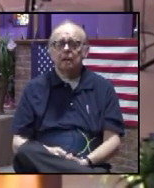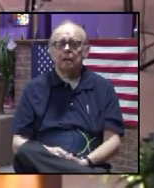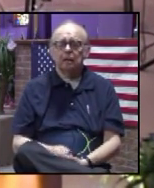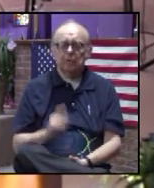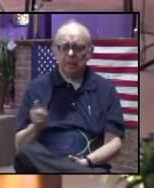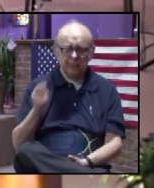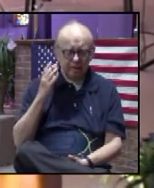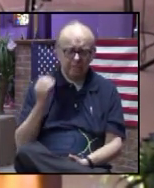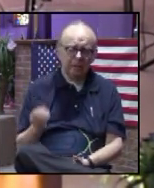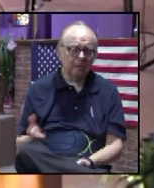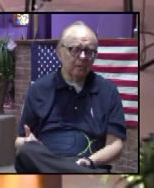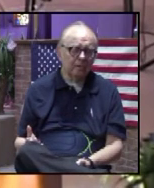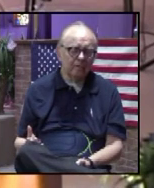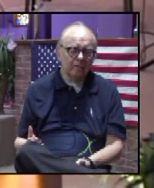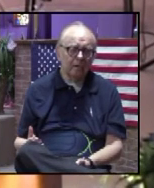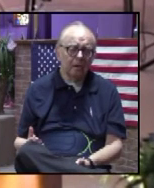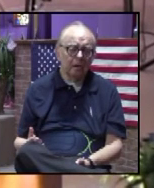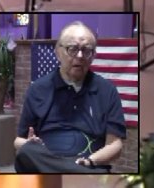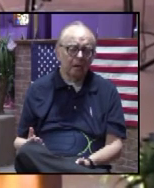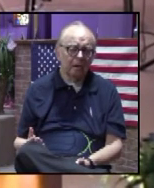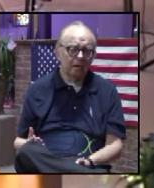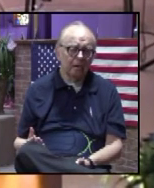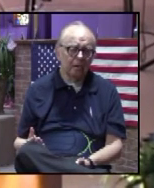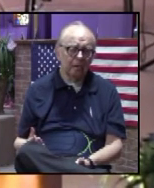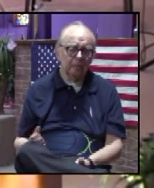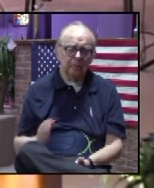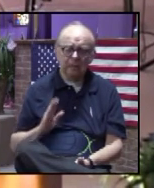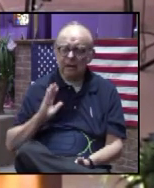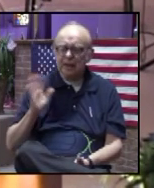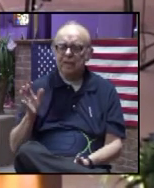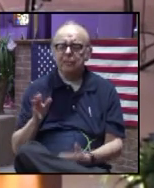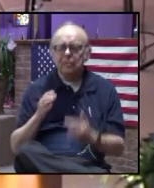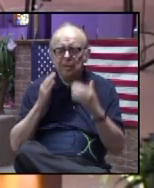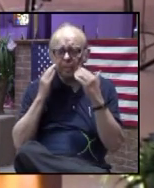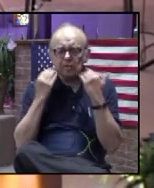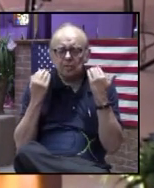You're experiencing his cries.